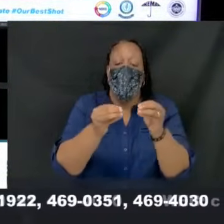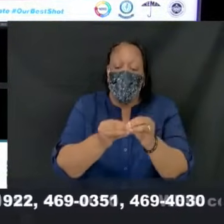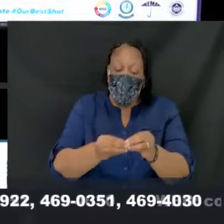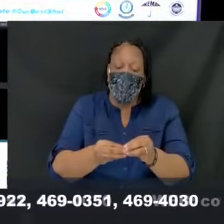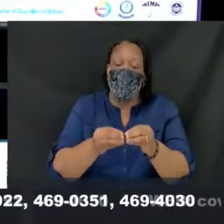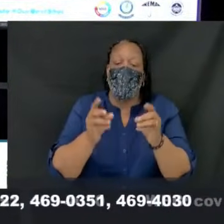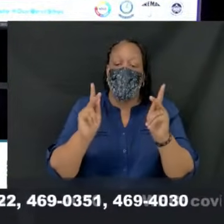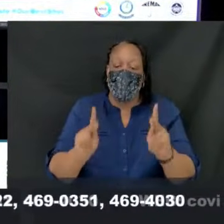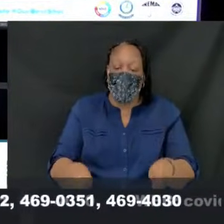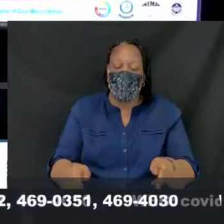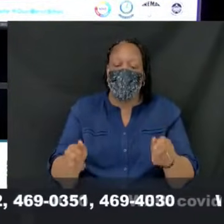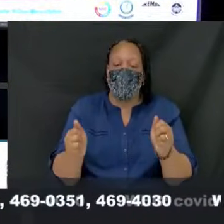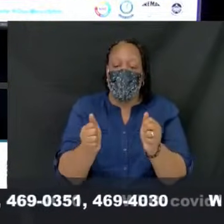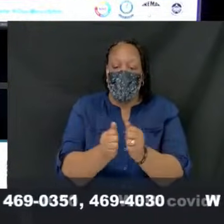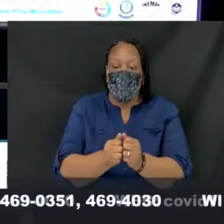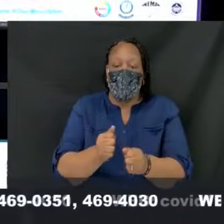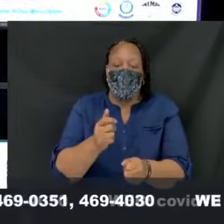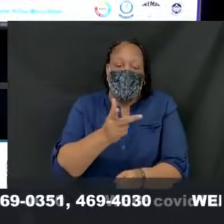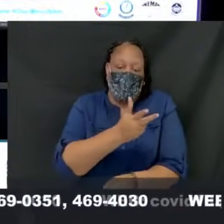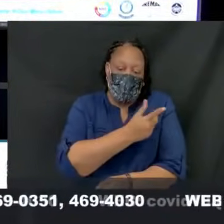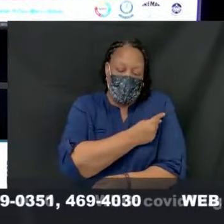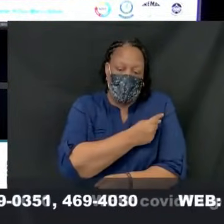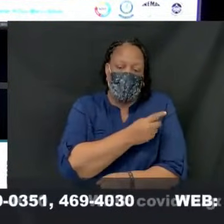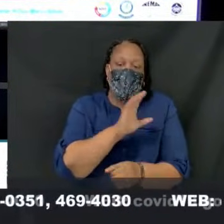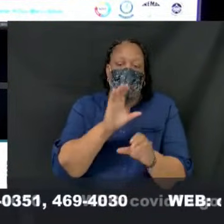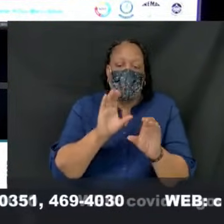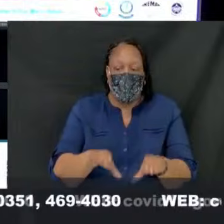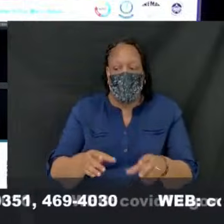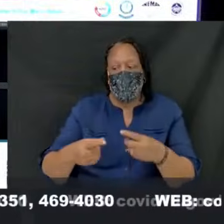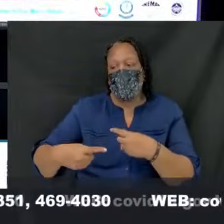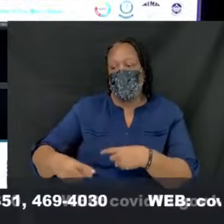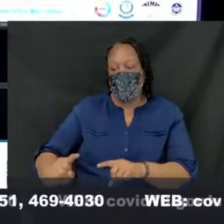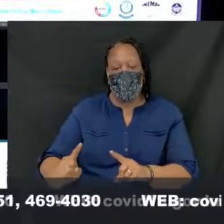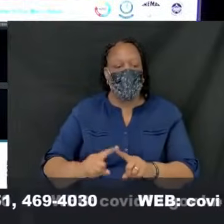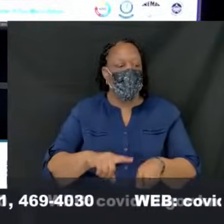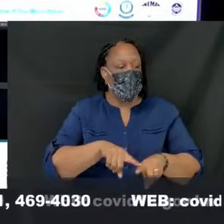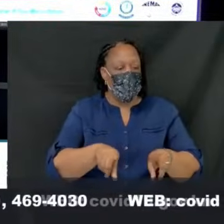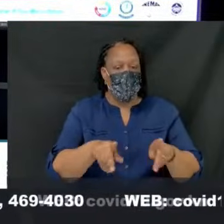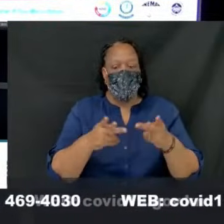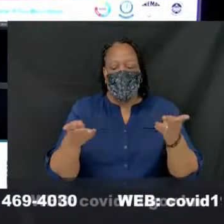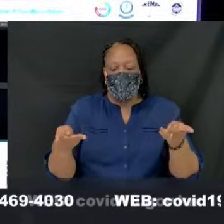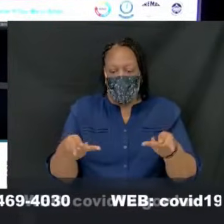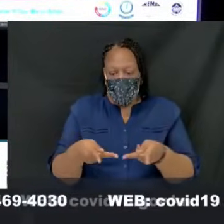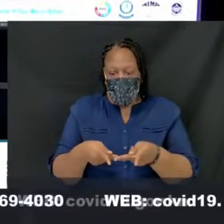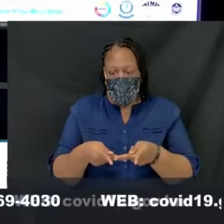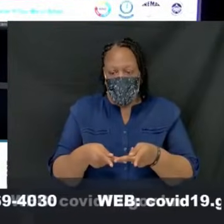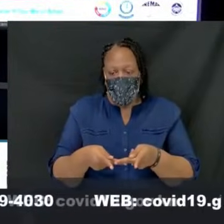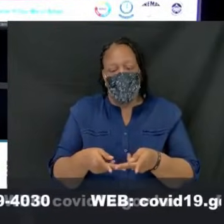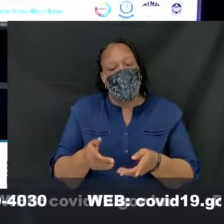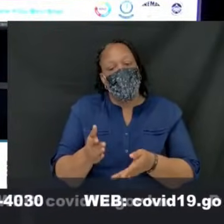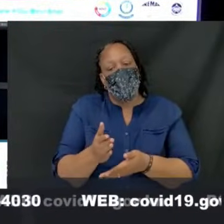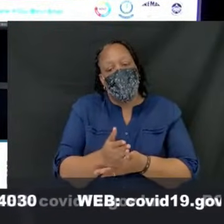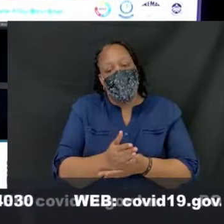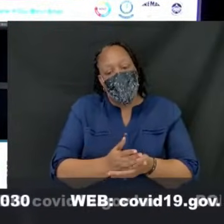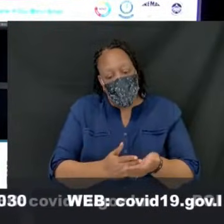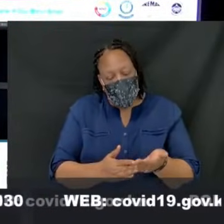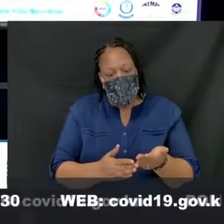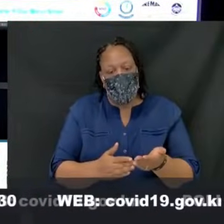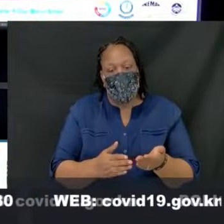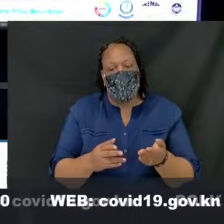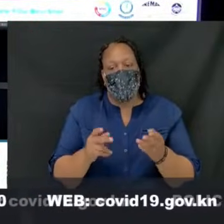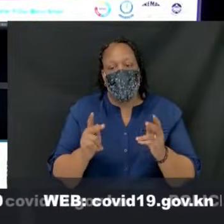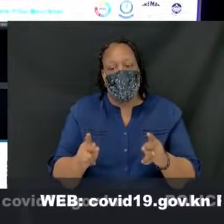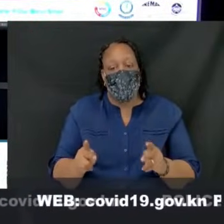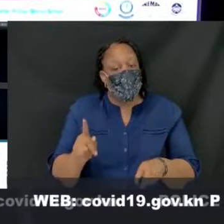safely. And so even if there are one or two persons who, for whatever reason, either refuse or can't be vaccinated, they can be